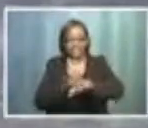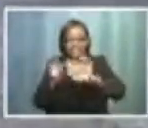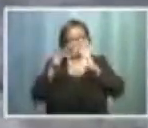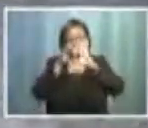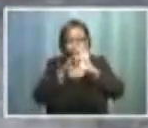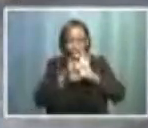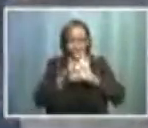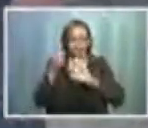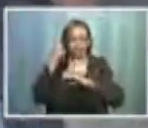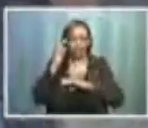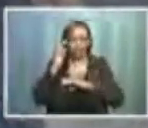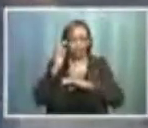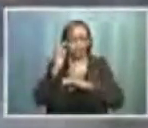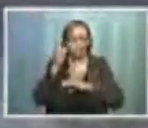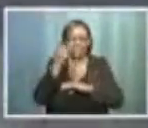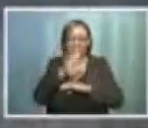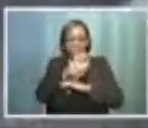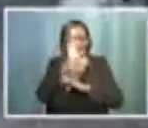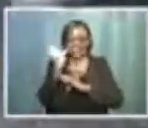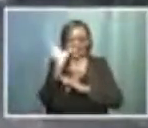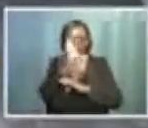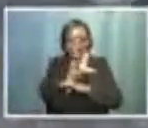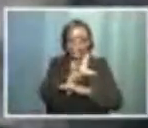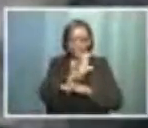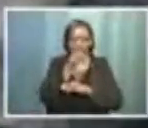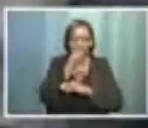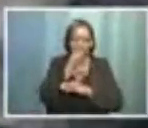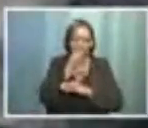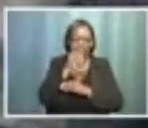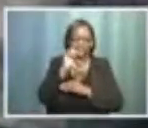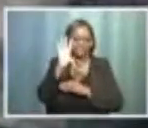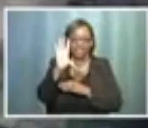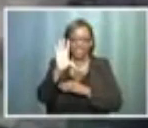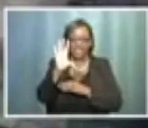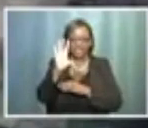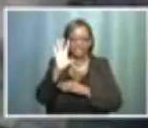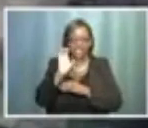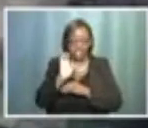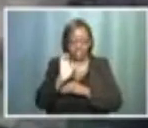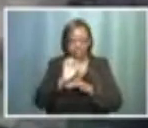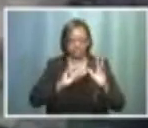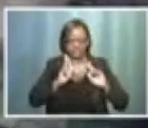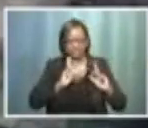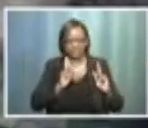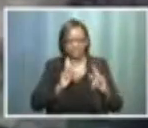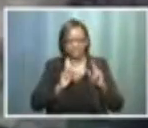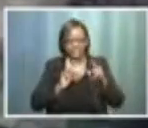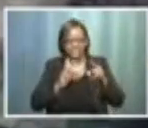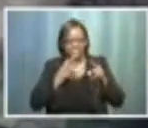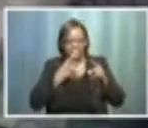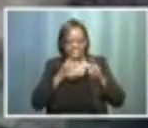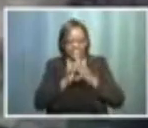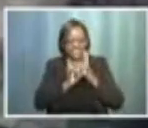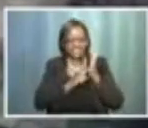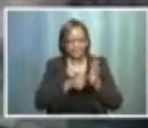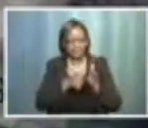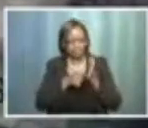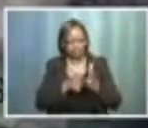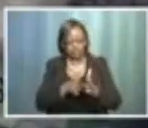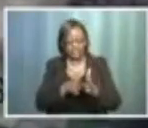the holidays in feeding the 500. I think this initiative is one that demonstrates